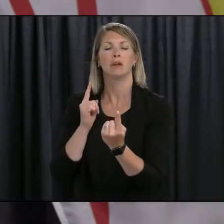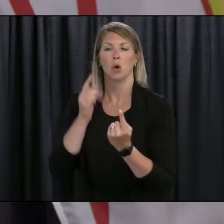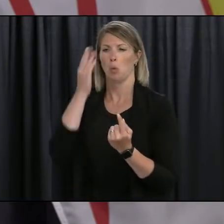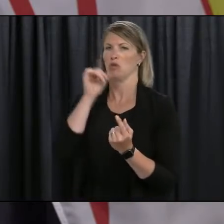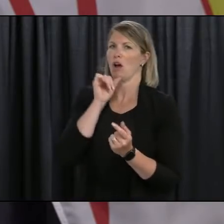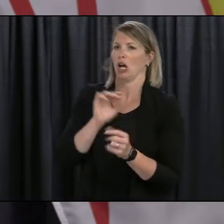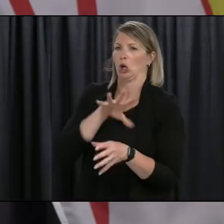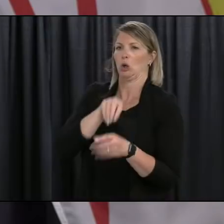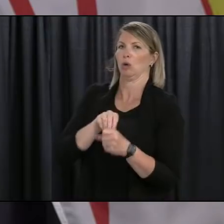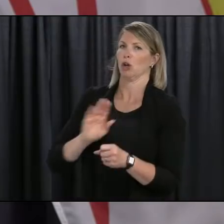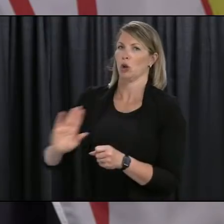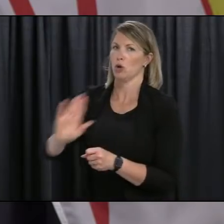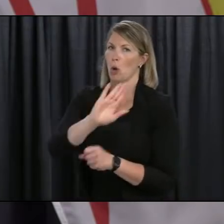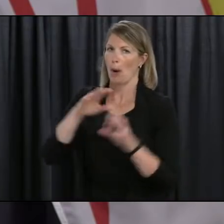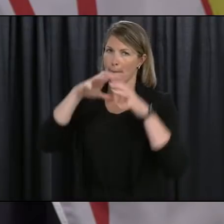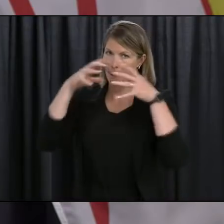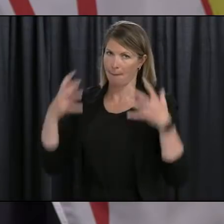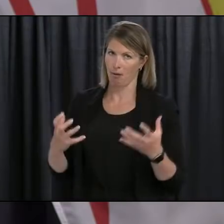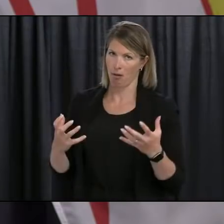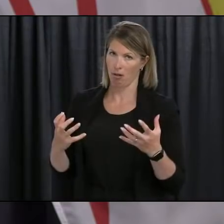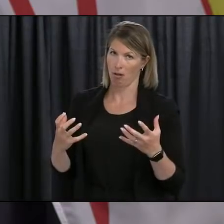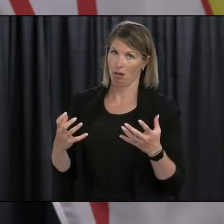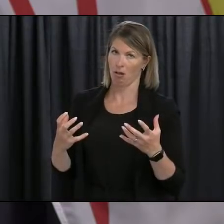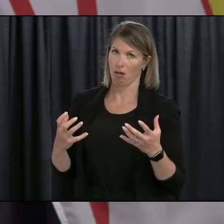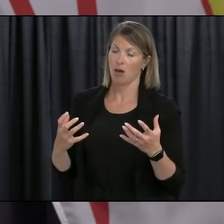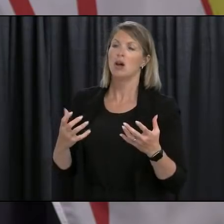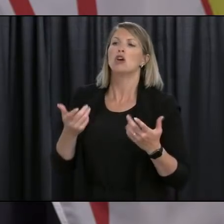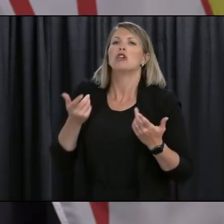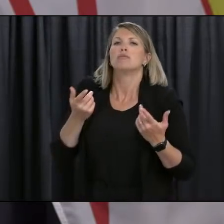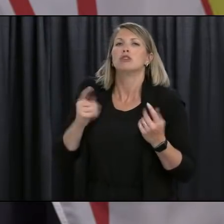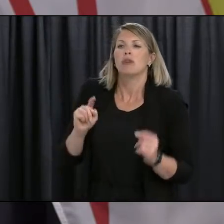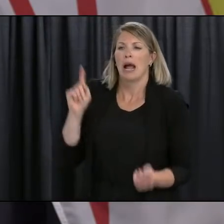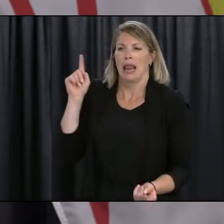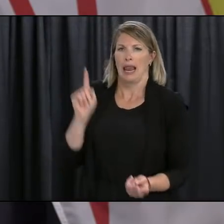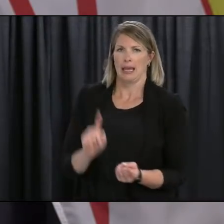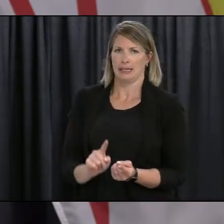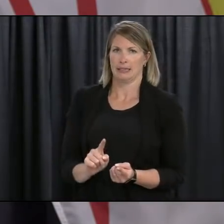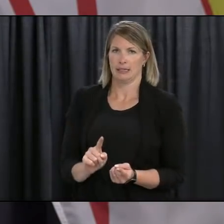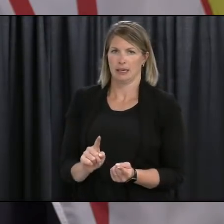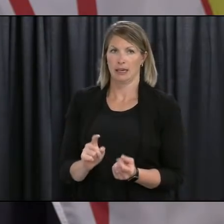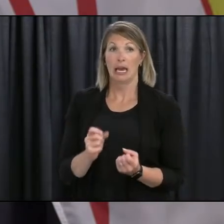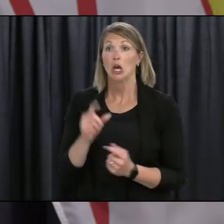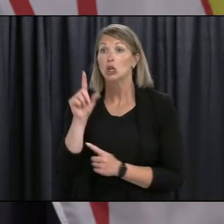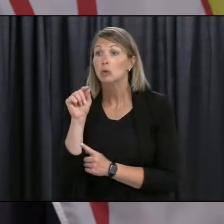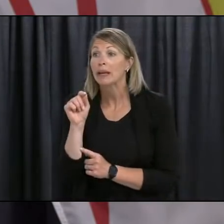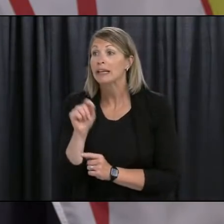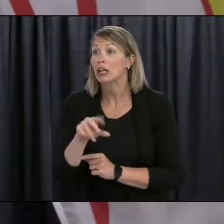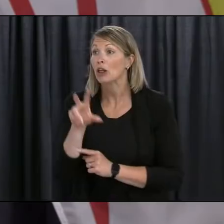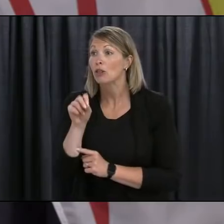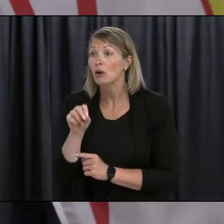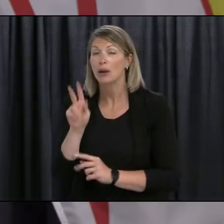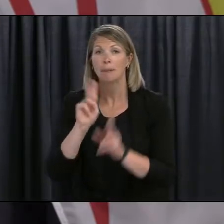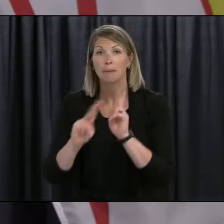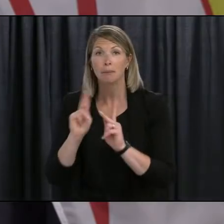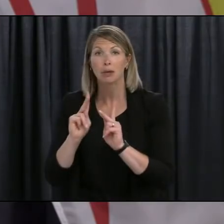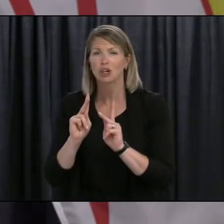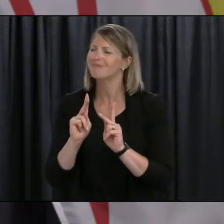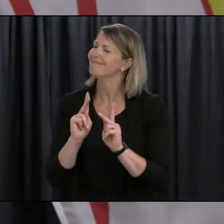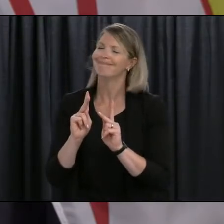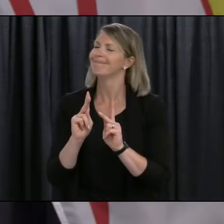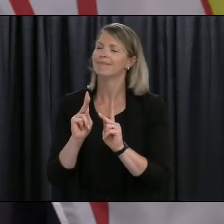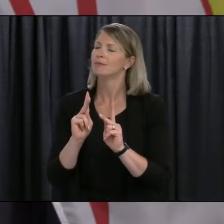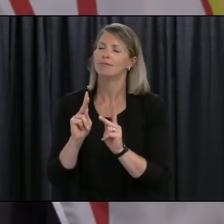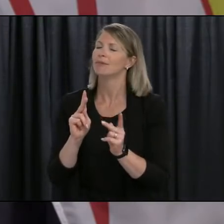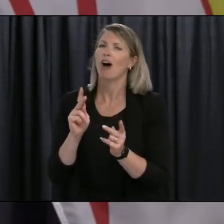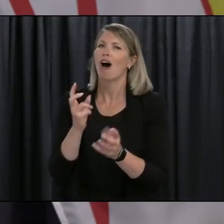bubble. But those should be as low as possible, because the fewer close contacts you have, the less